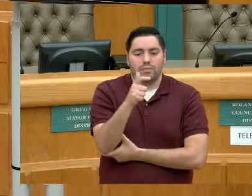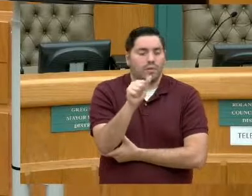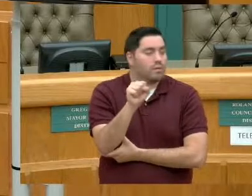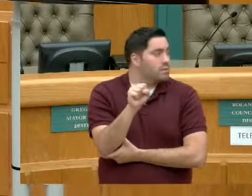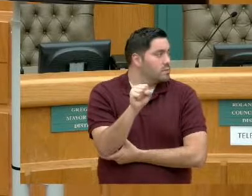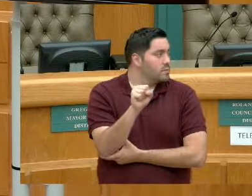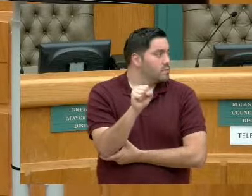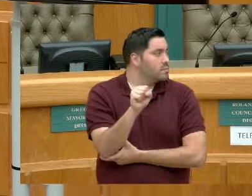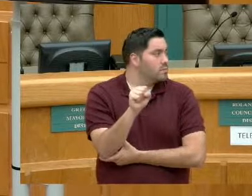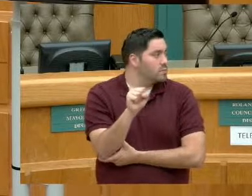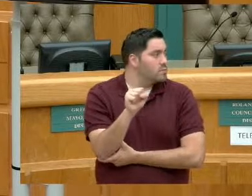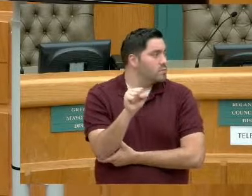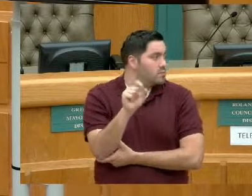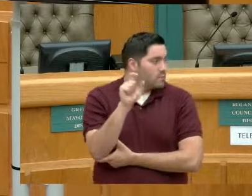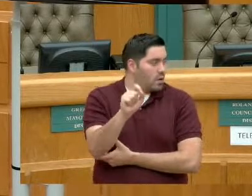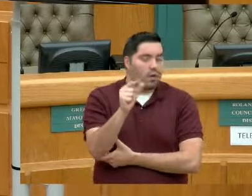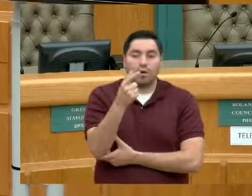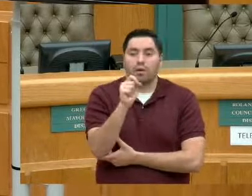gov.texas.gov/business/